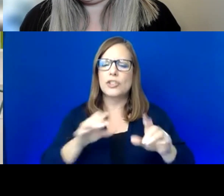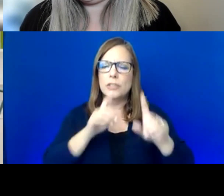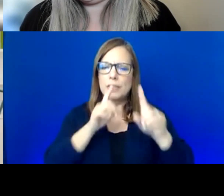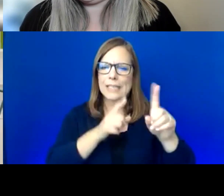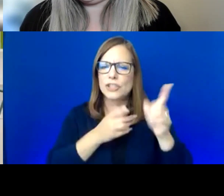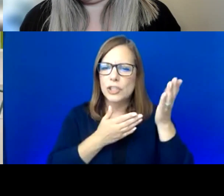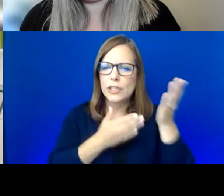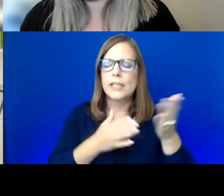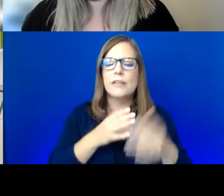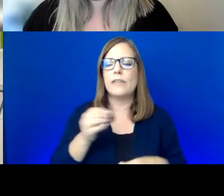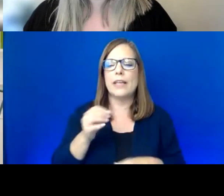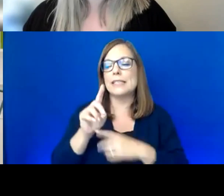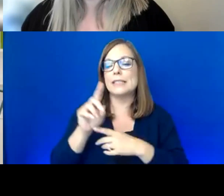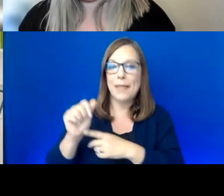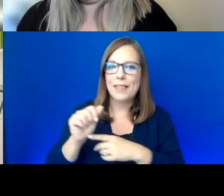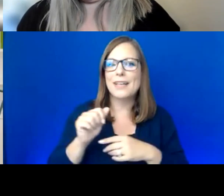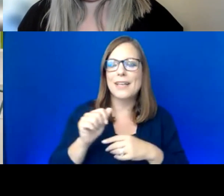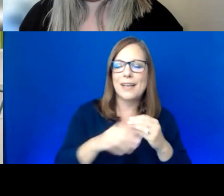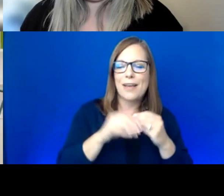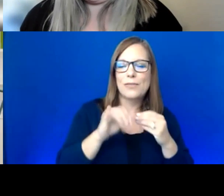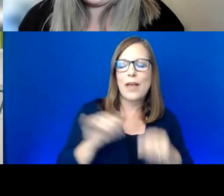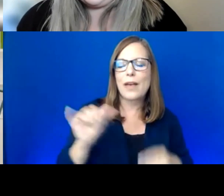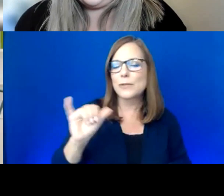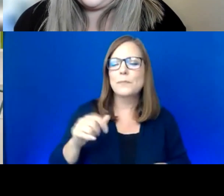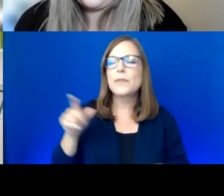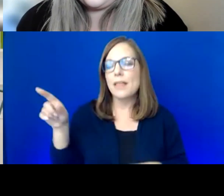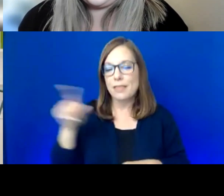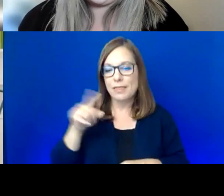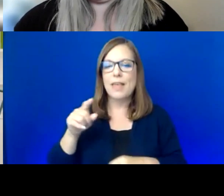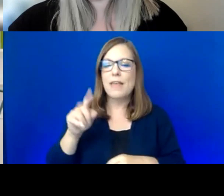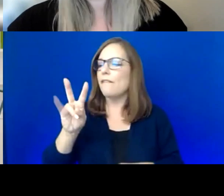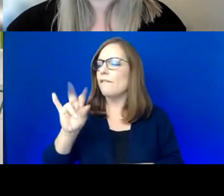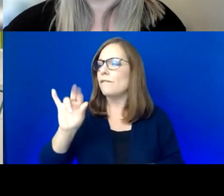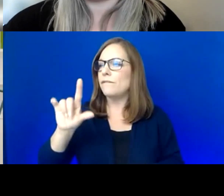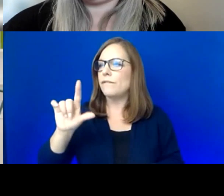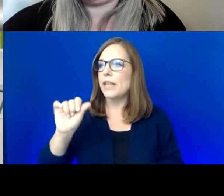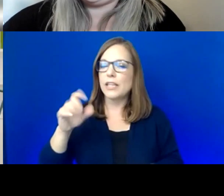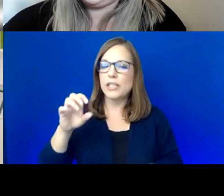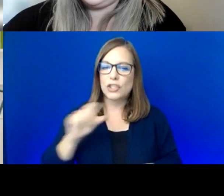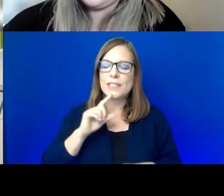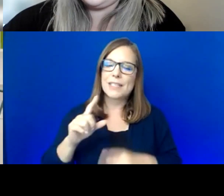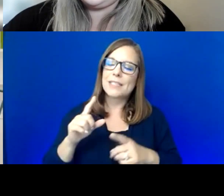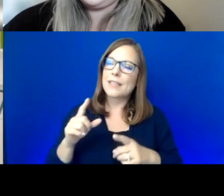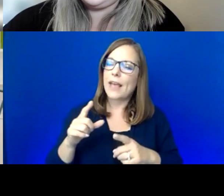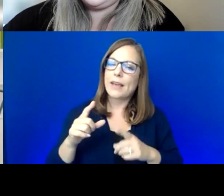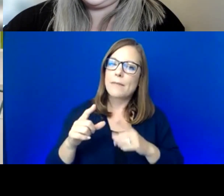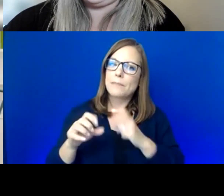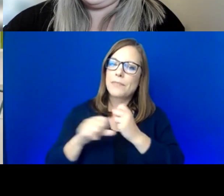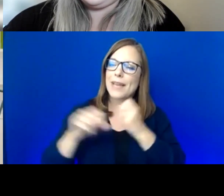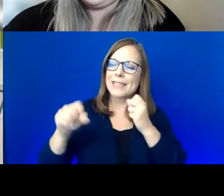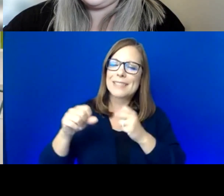Initiative, as I like to call it. So they're very much involved as kind of an extended partner in that